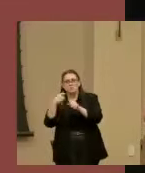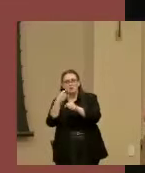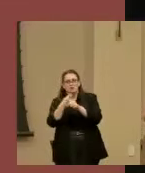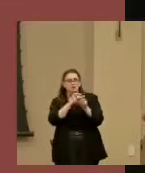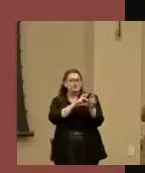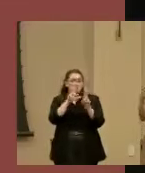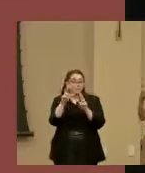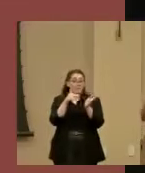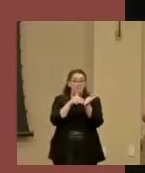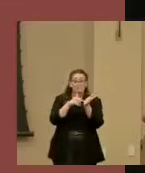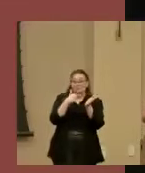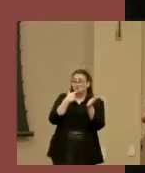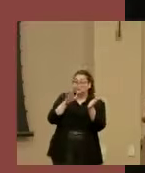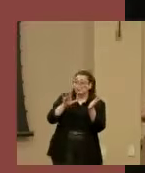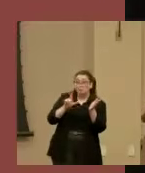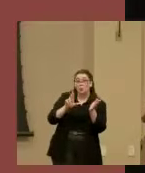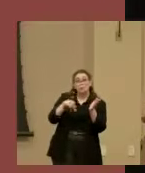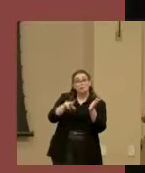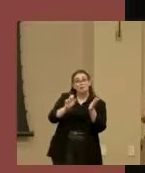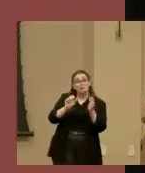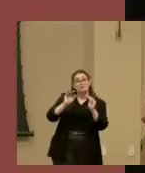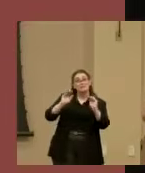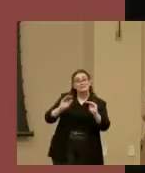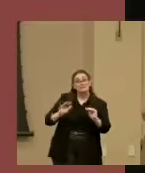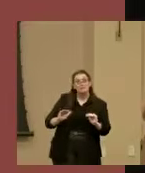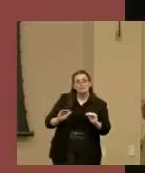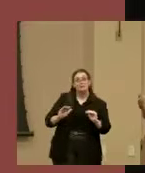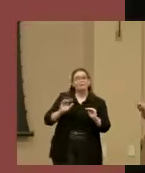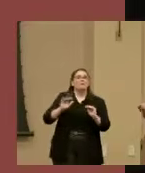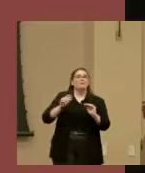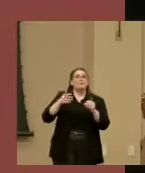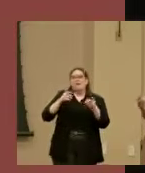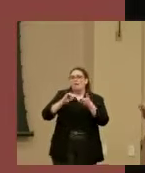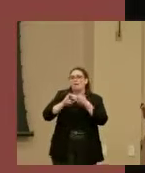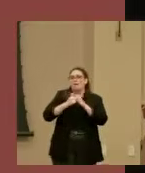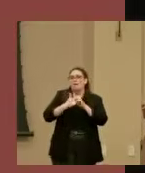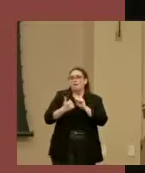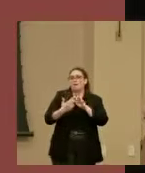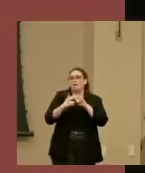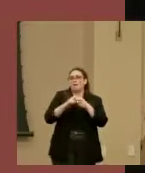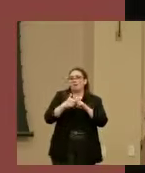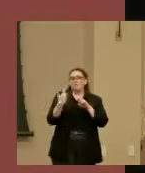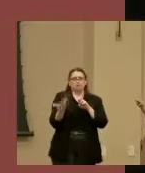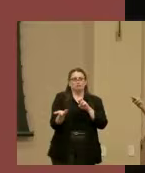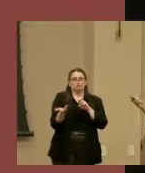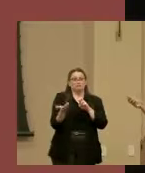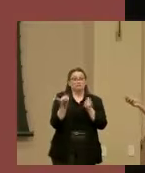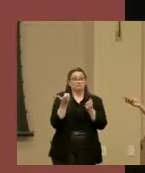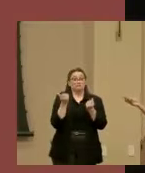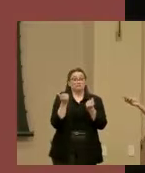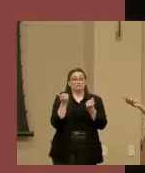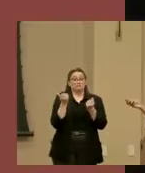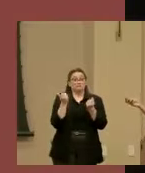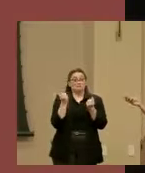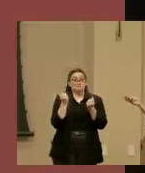your doctor has said your lupus is quiet or very close to quiet. How do we approach the medication issue? Because some are considered